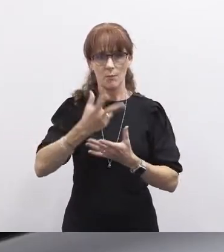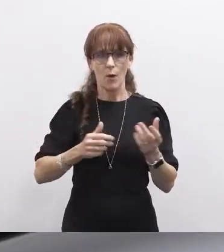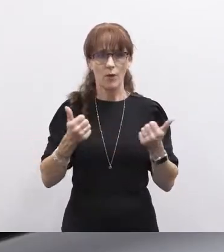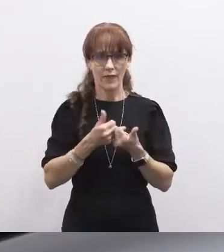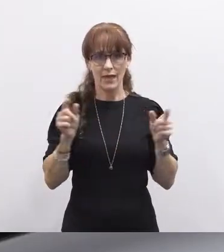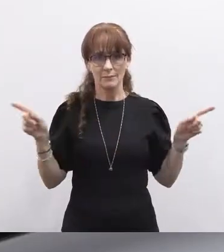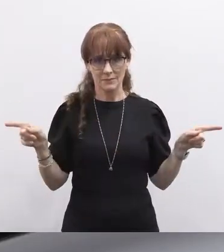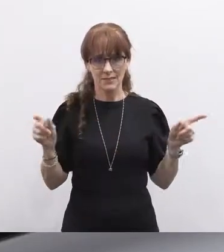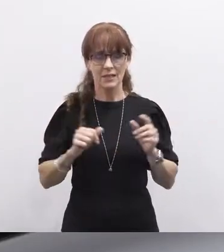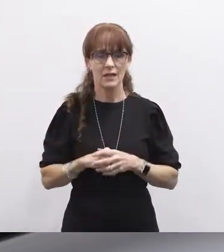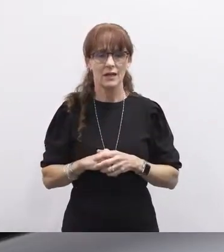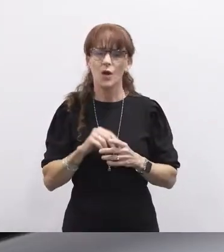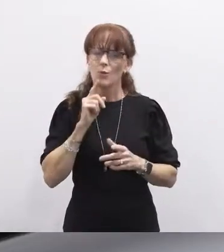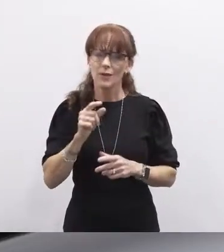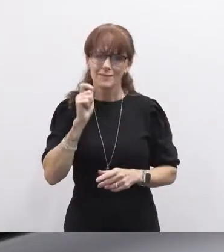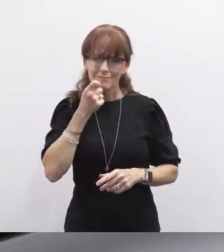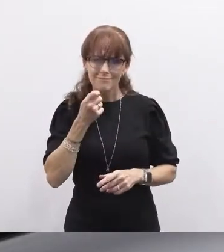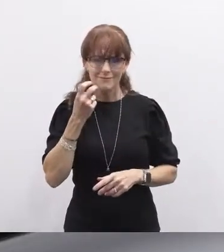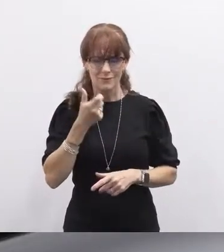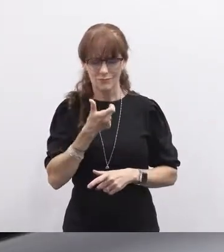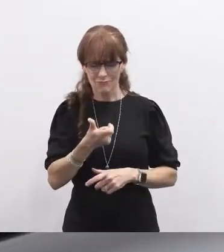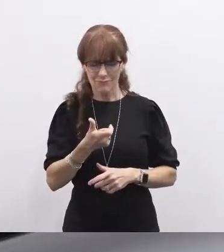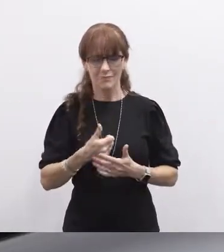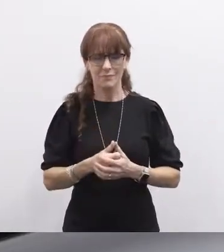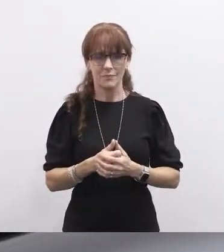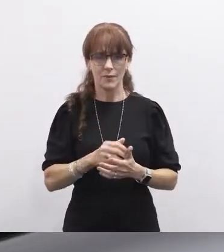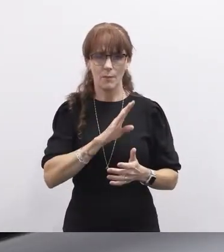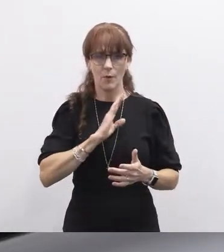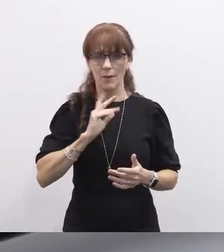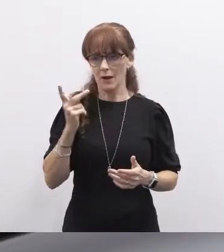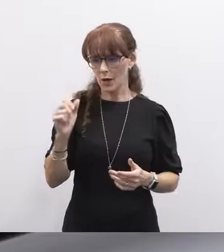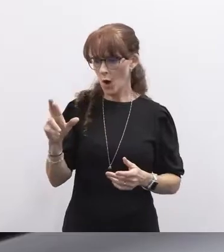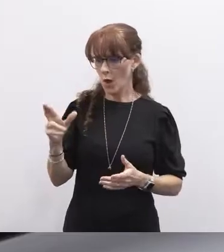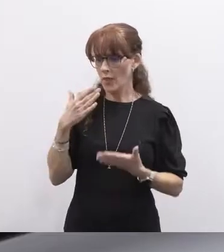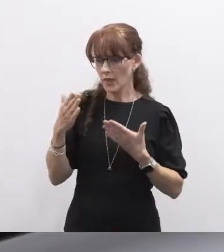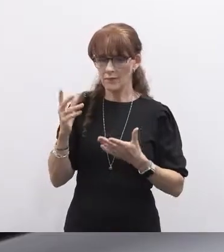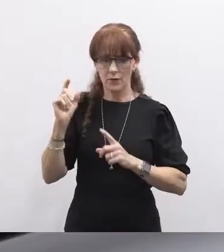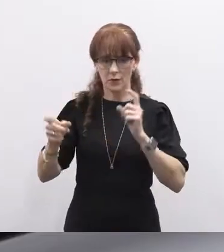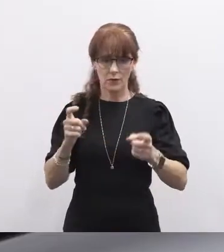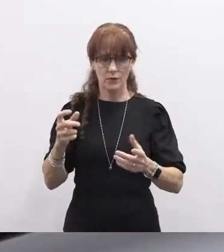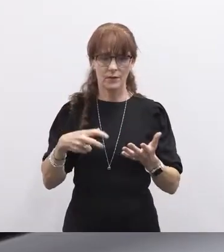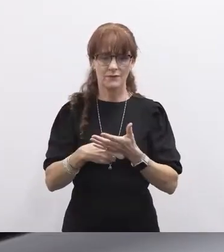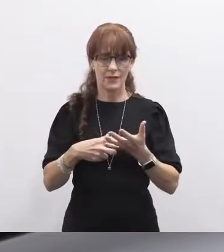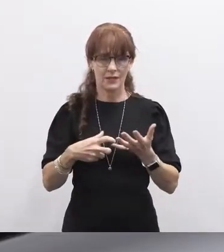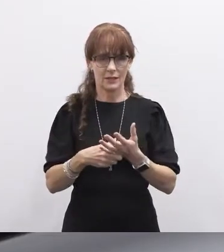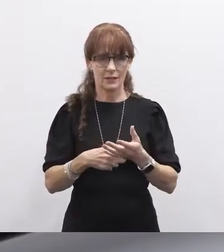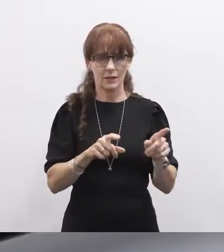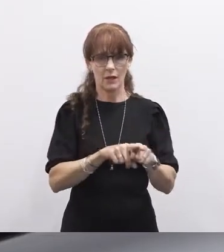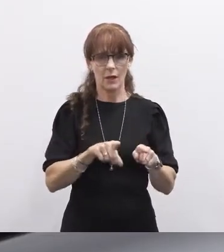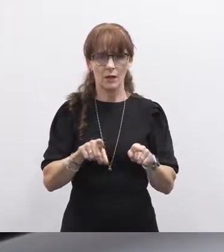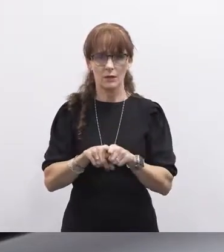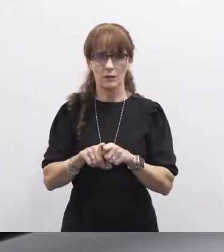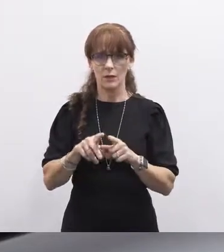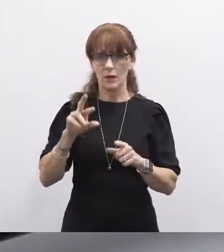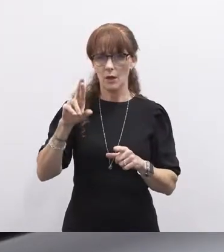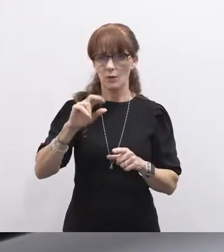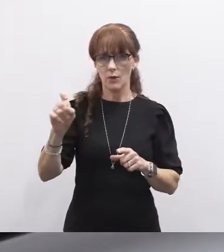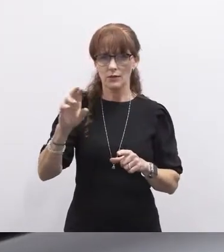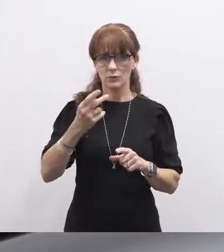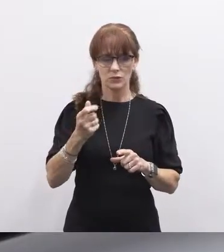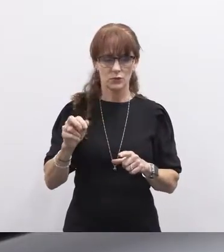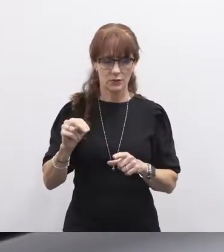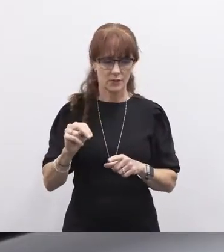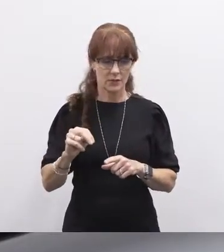And it was really neat to see. So Board Member Kerr, thank you for your donation of tickets, along with Rex Richardson, Al